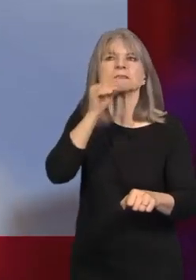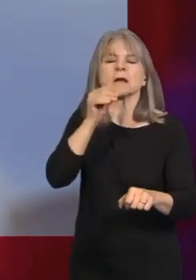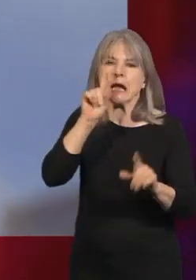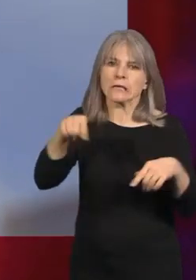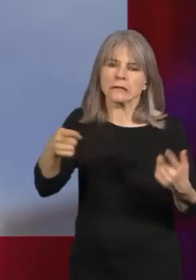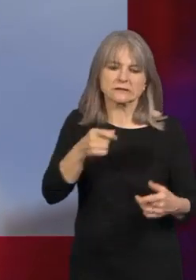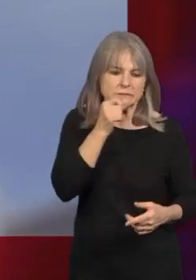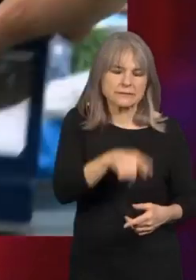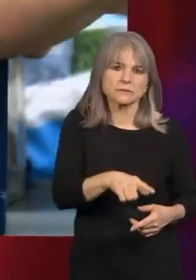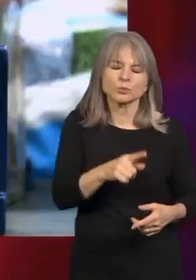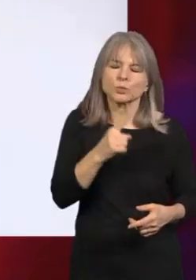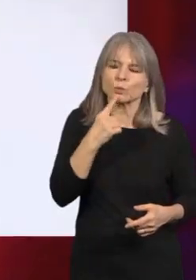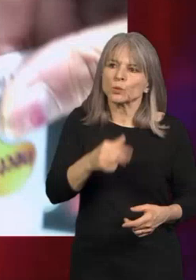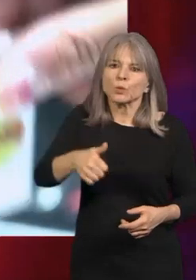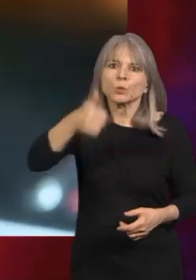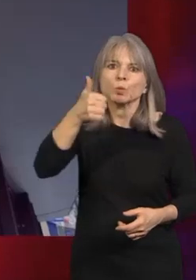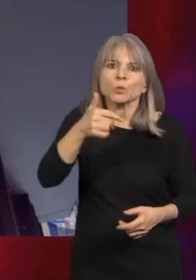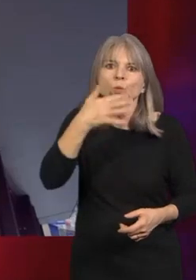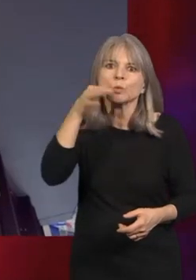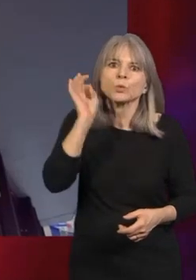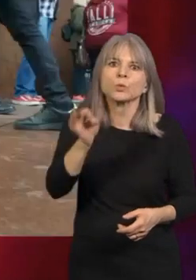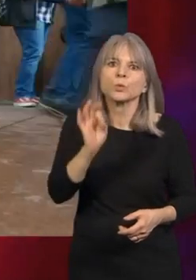The sparkling rosé in a glass.